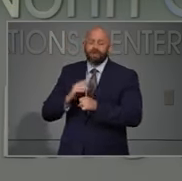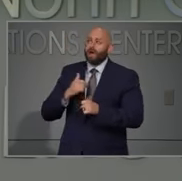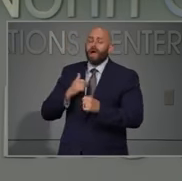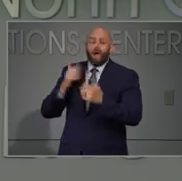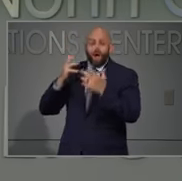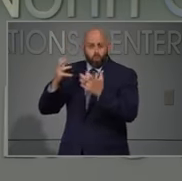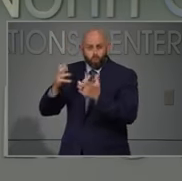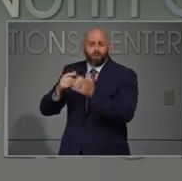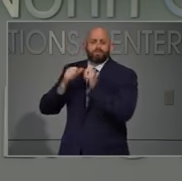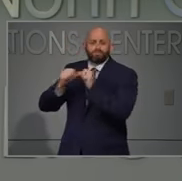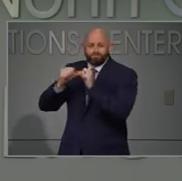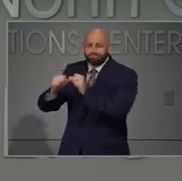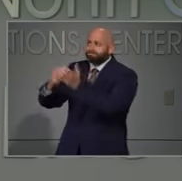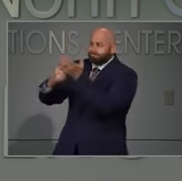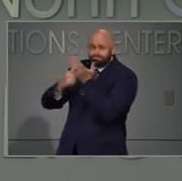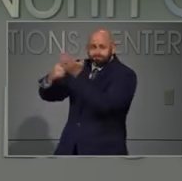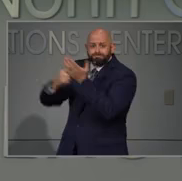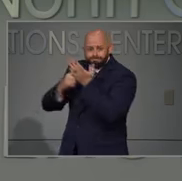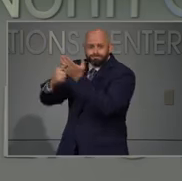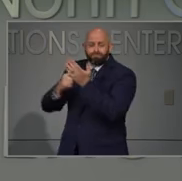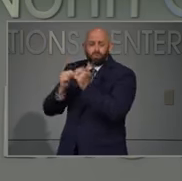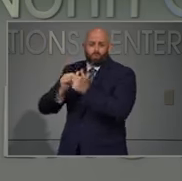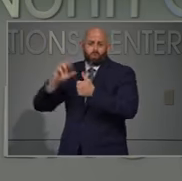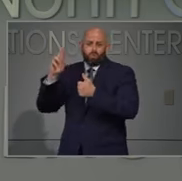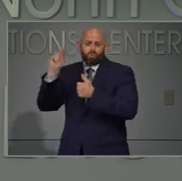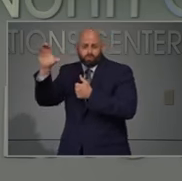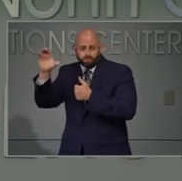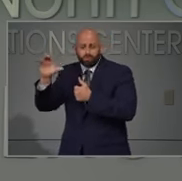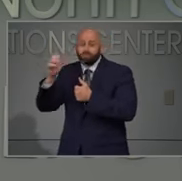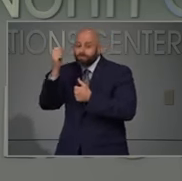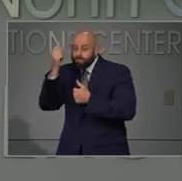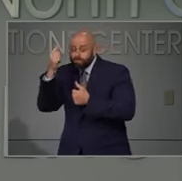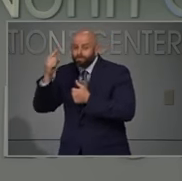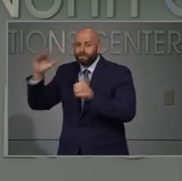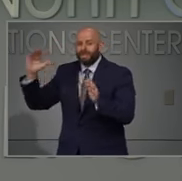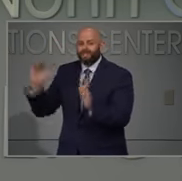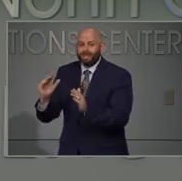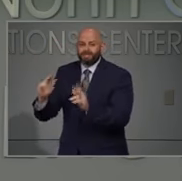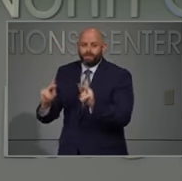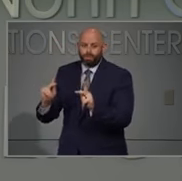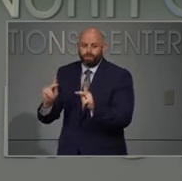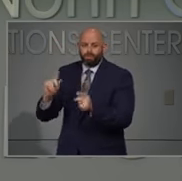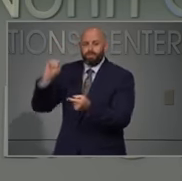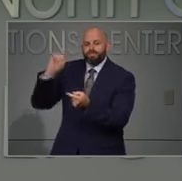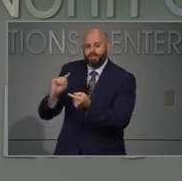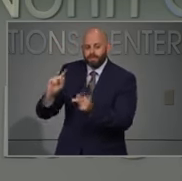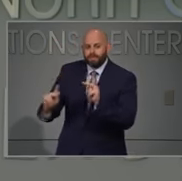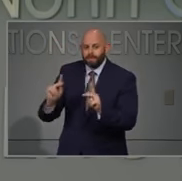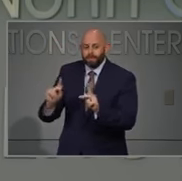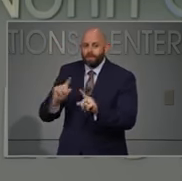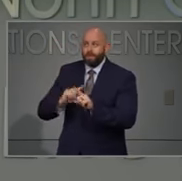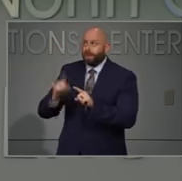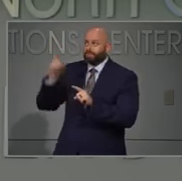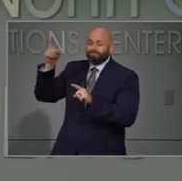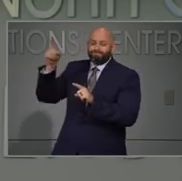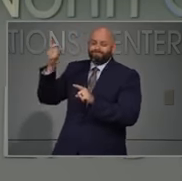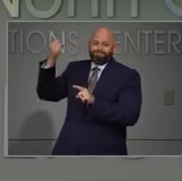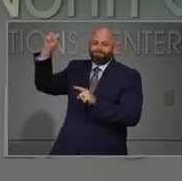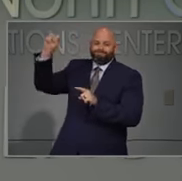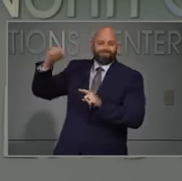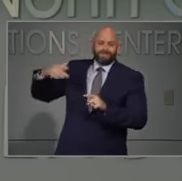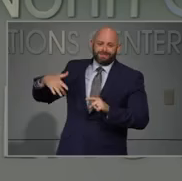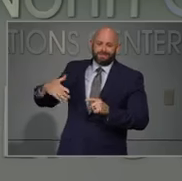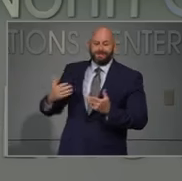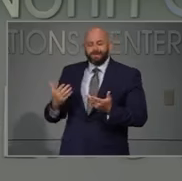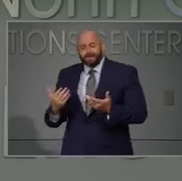continue discussions with them on a scaled down convention, but that hasn't happened. And in